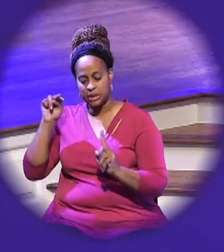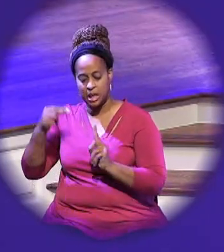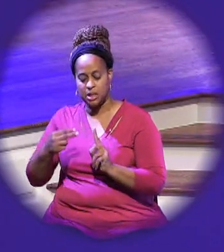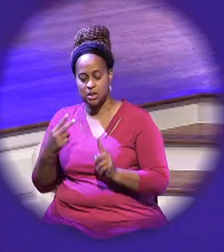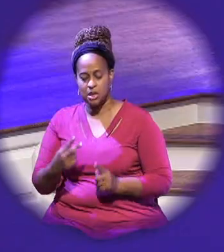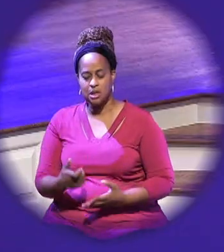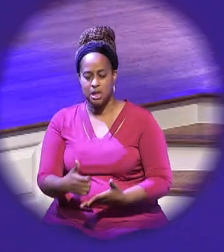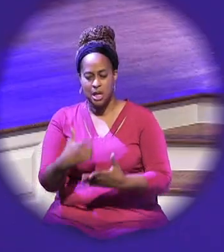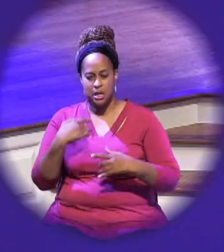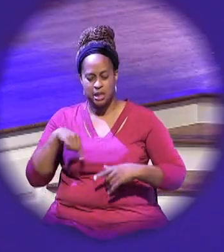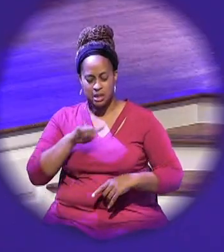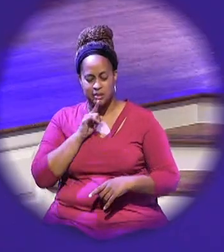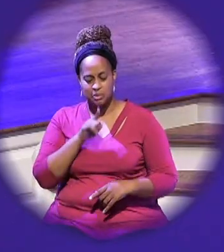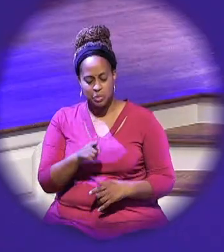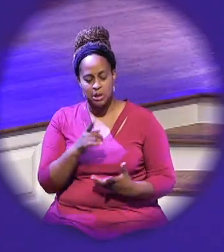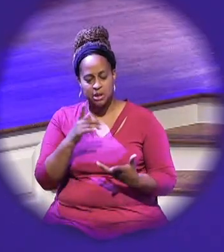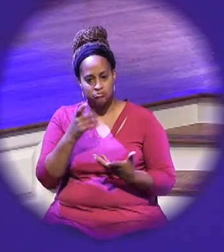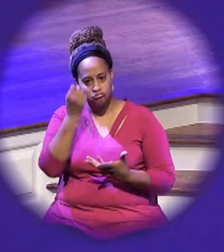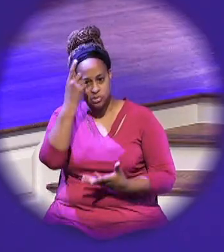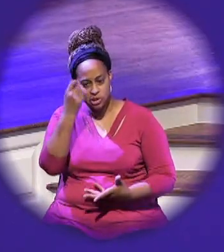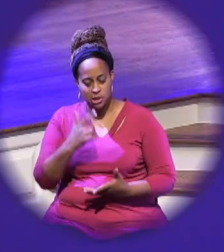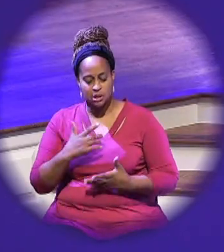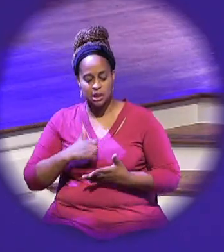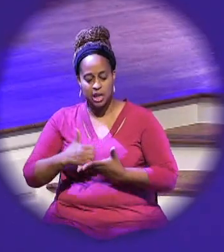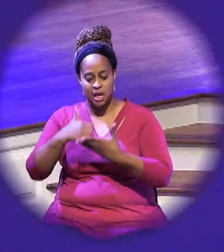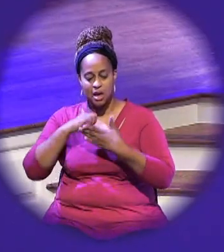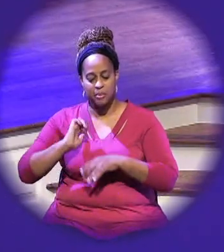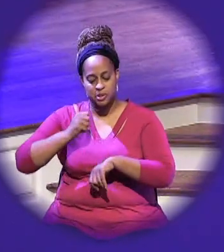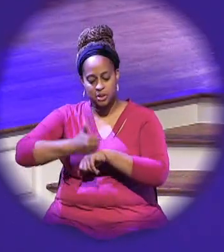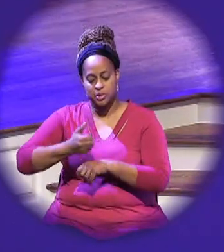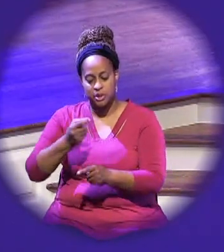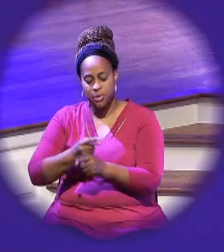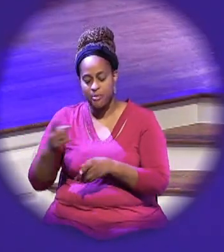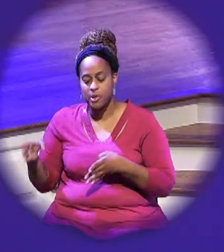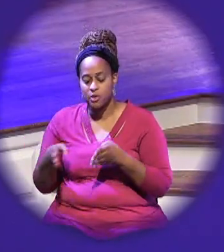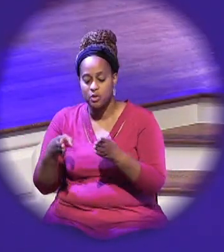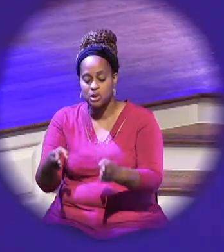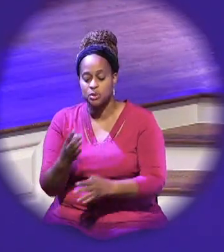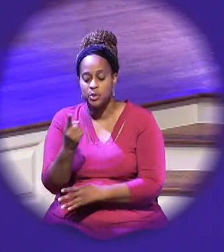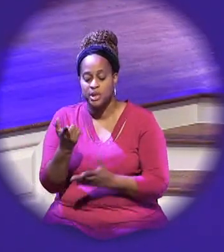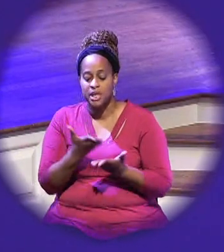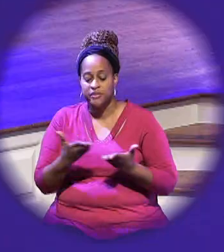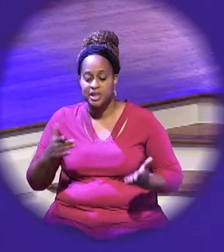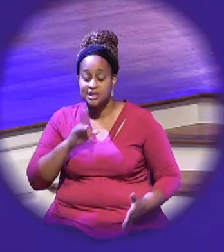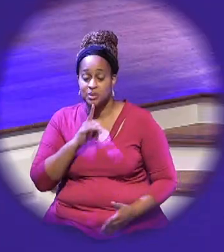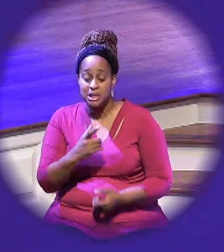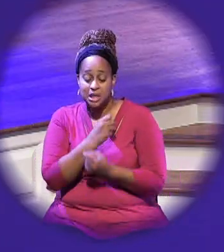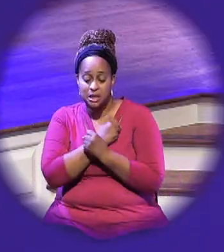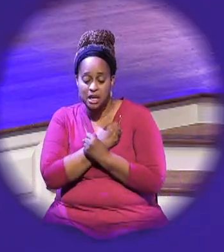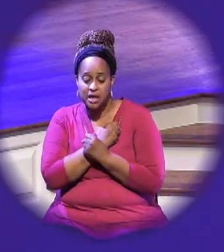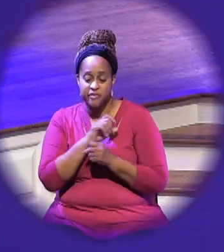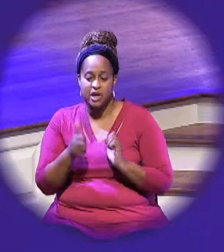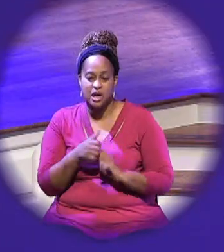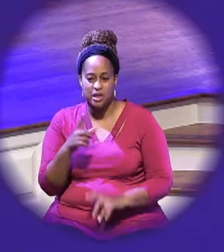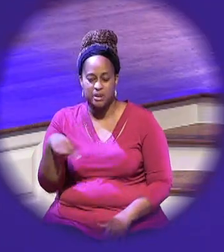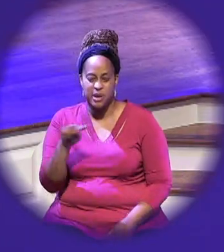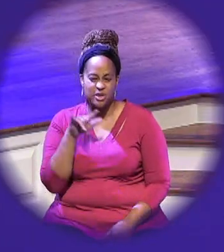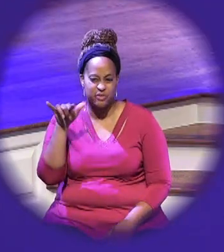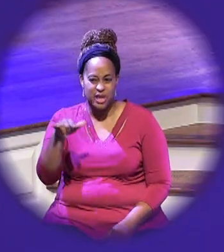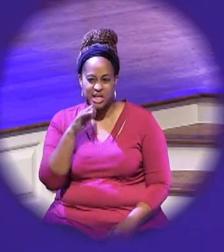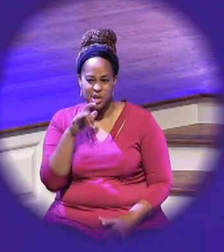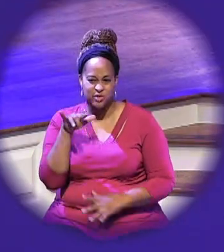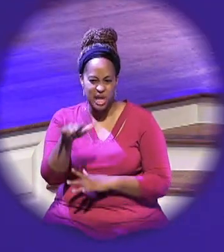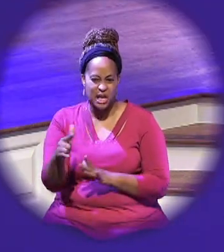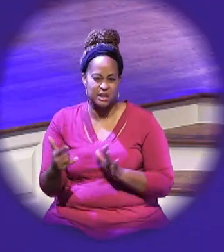get our bearings in a way that sets us on the proper course. One of the things that I really love about flying, I don't fly a lot,